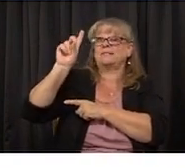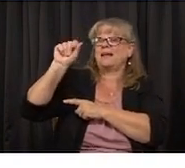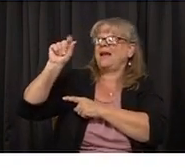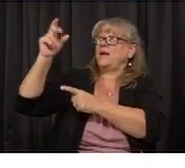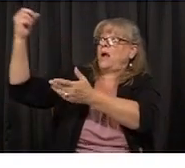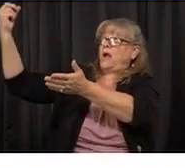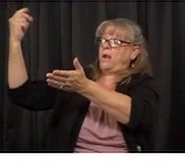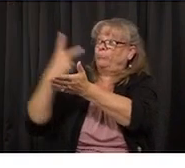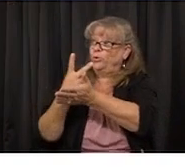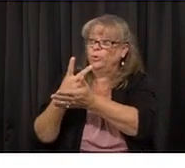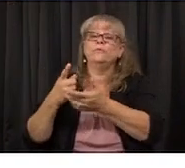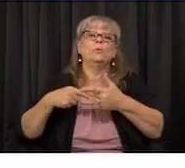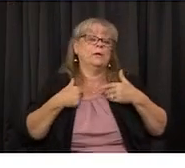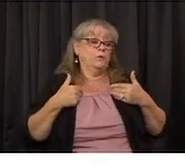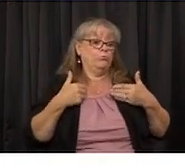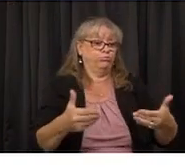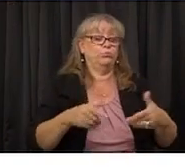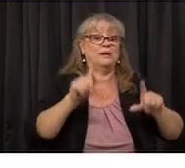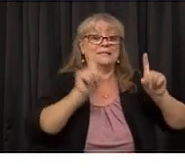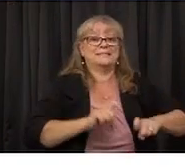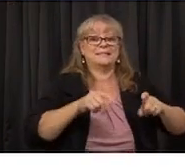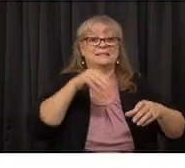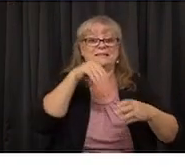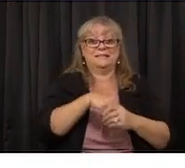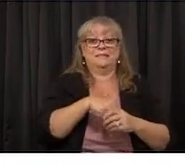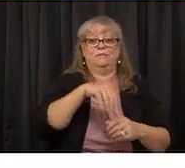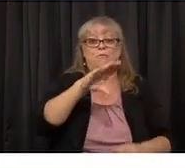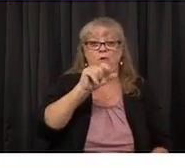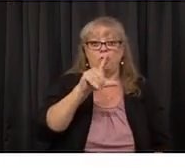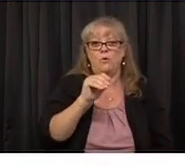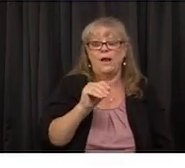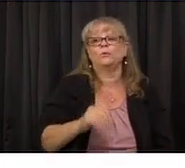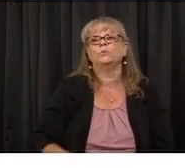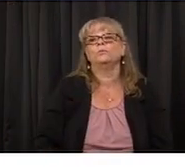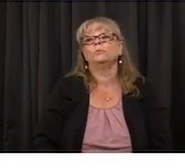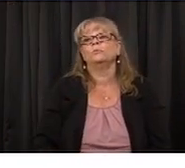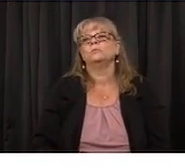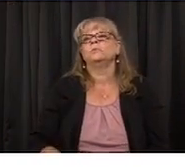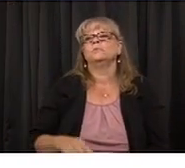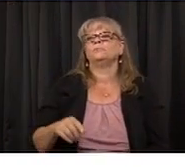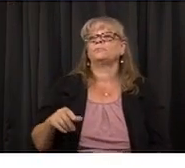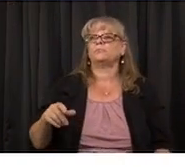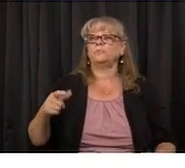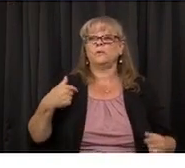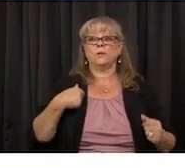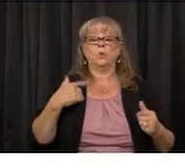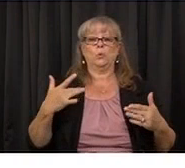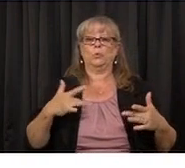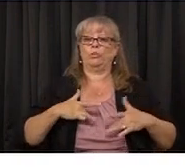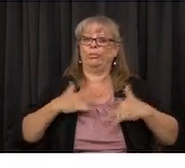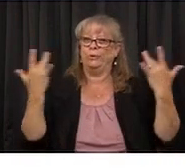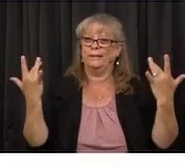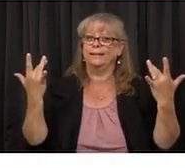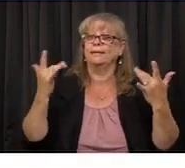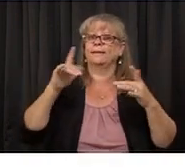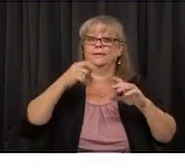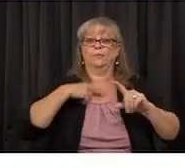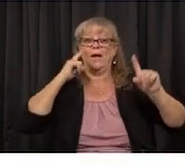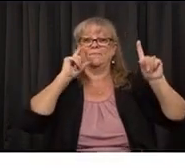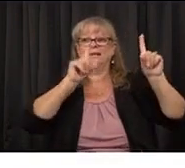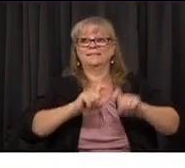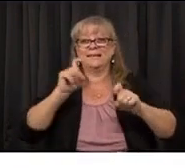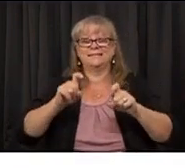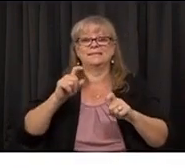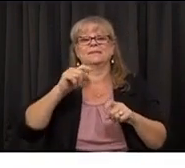in Colorado. We are very excited about that. We're evaluating an innovative saliva test developed at University of Colorado,